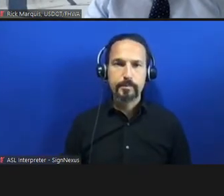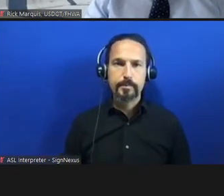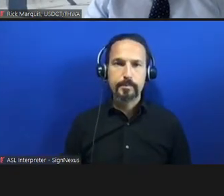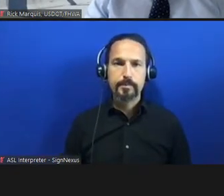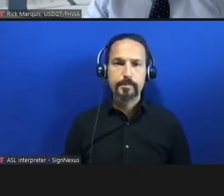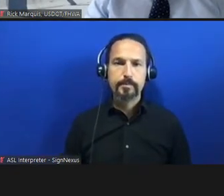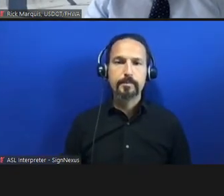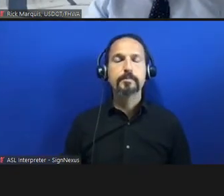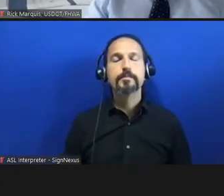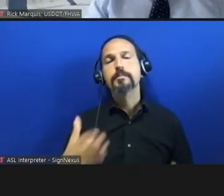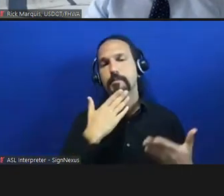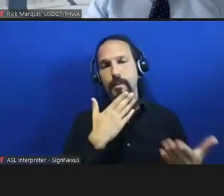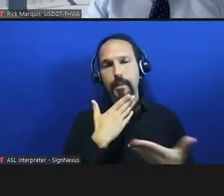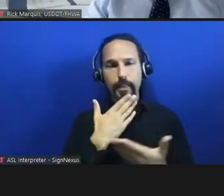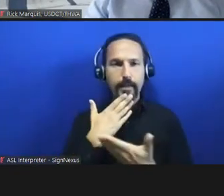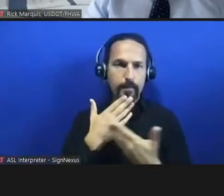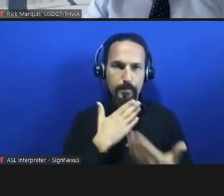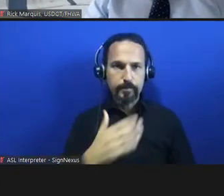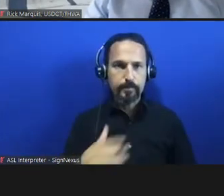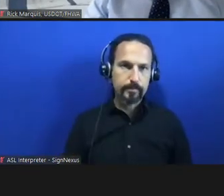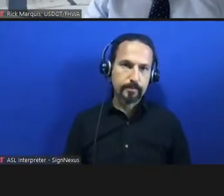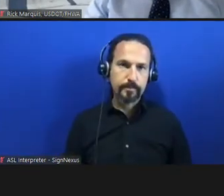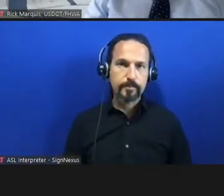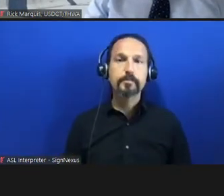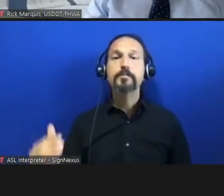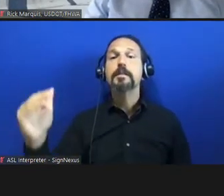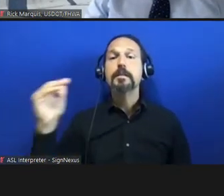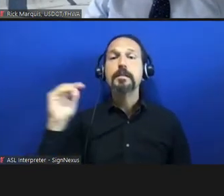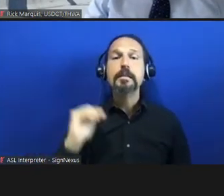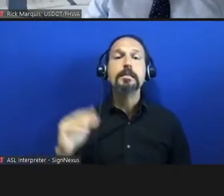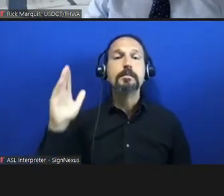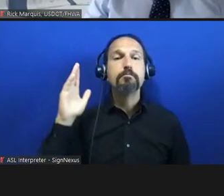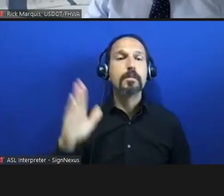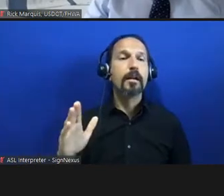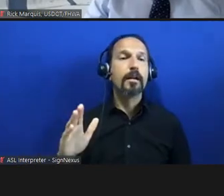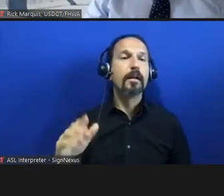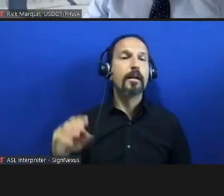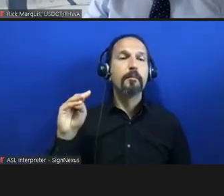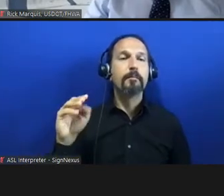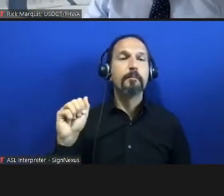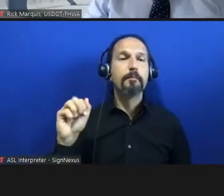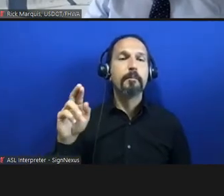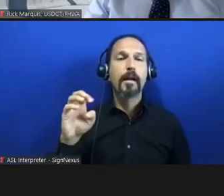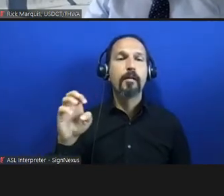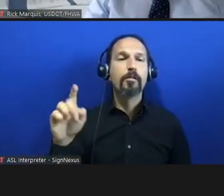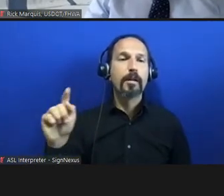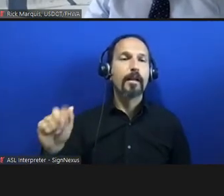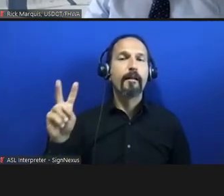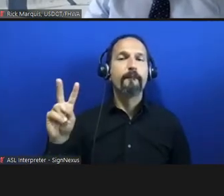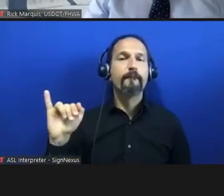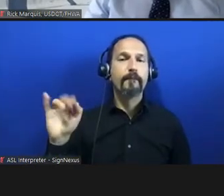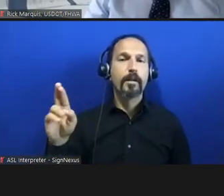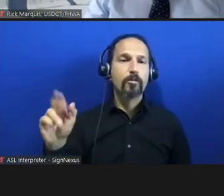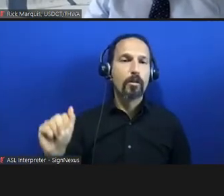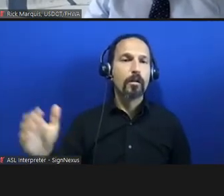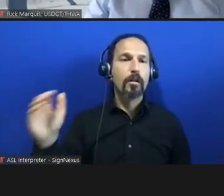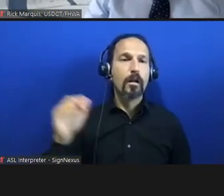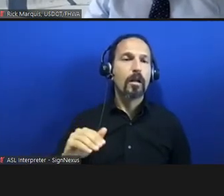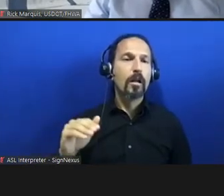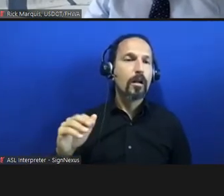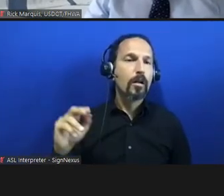thank you our next speaker is Marietta Vieira followed by Nicole